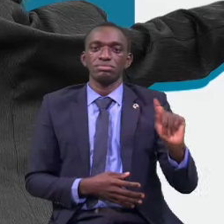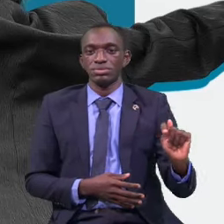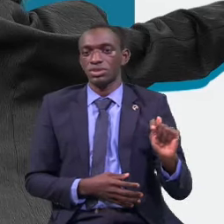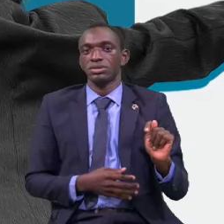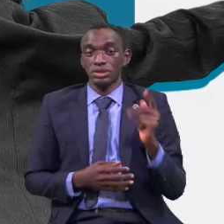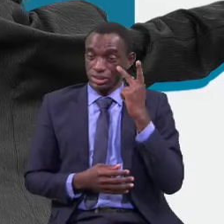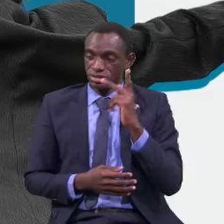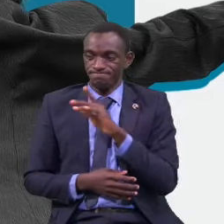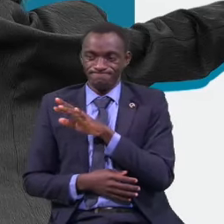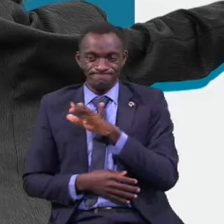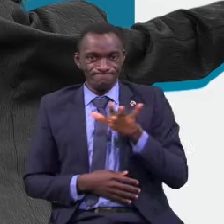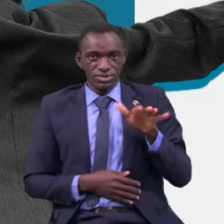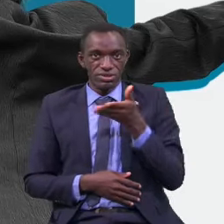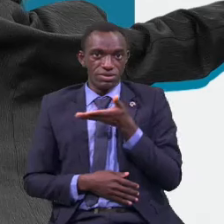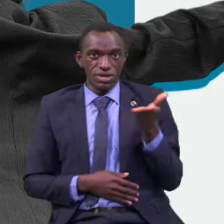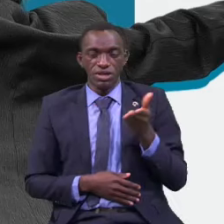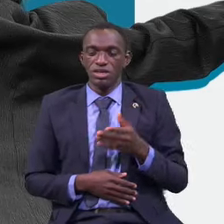gck/qr/online.